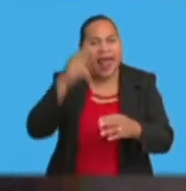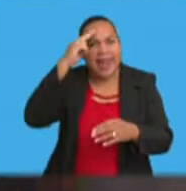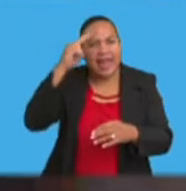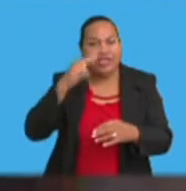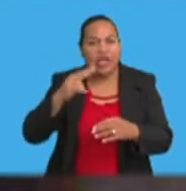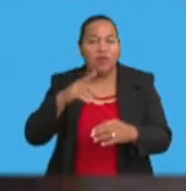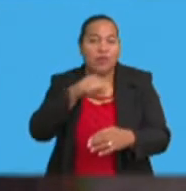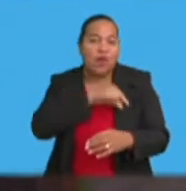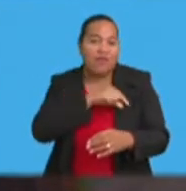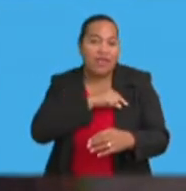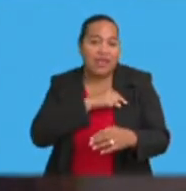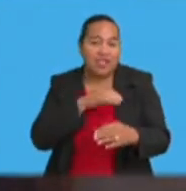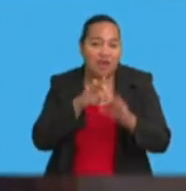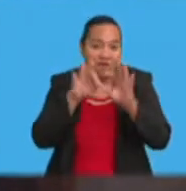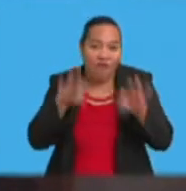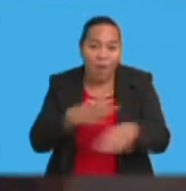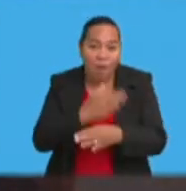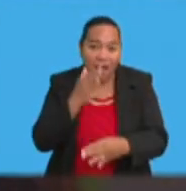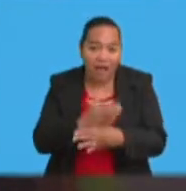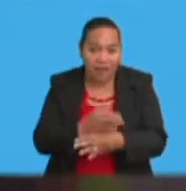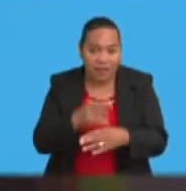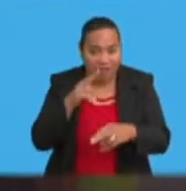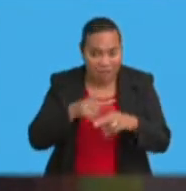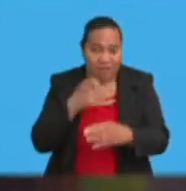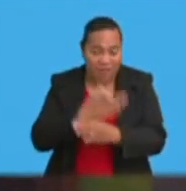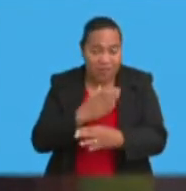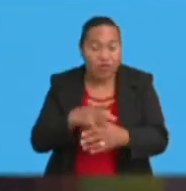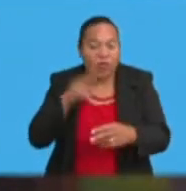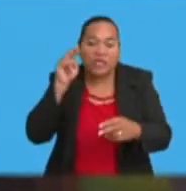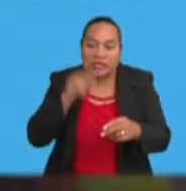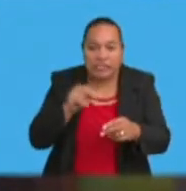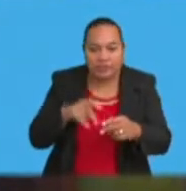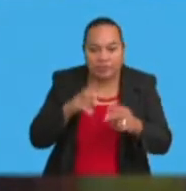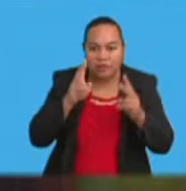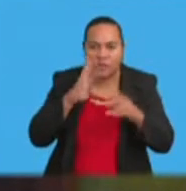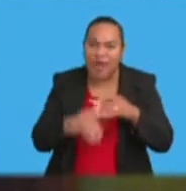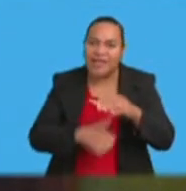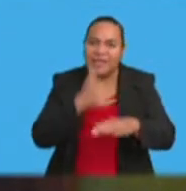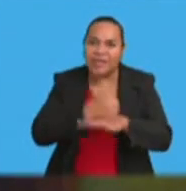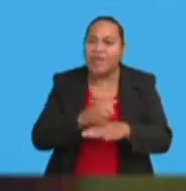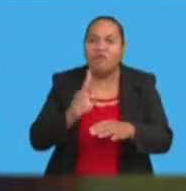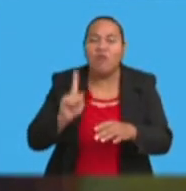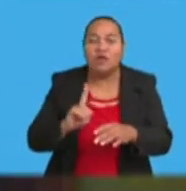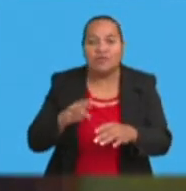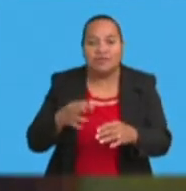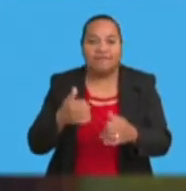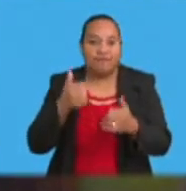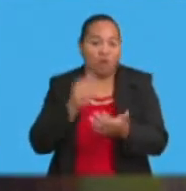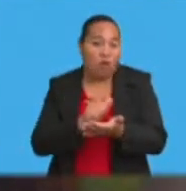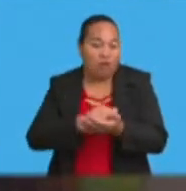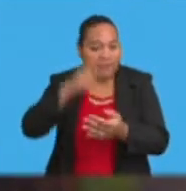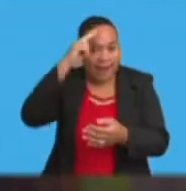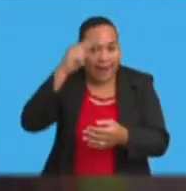Framework looks at the quality of the qualifications that we need in this country. It has established national certificates in a